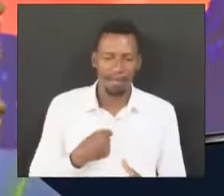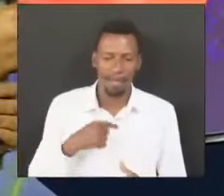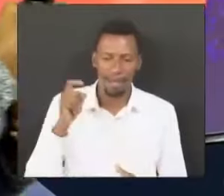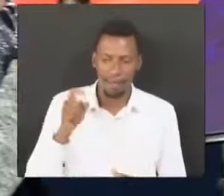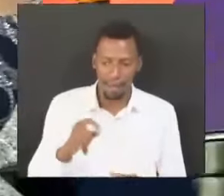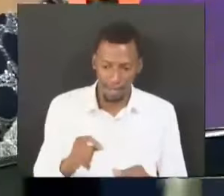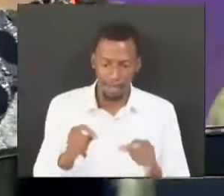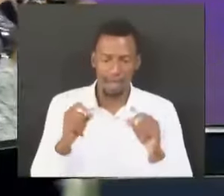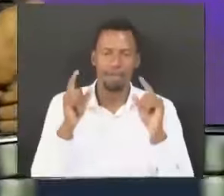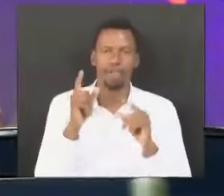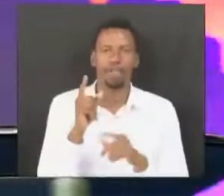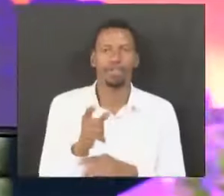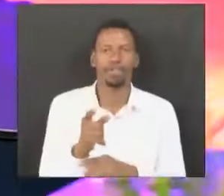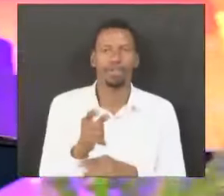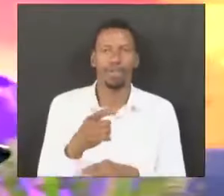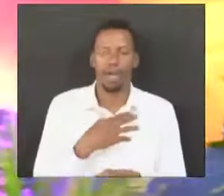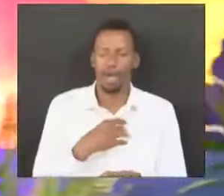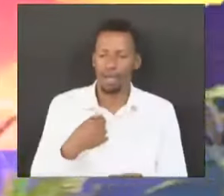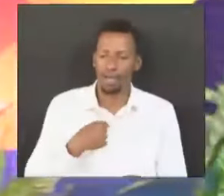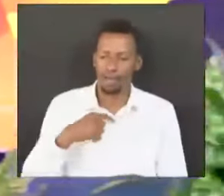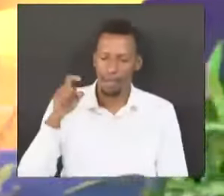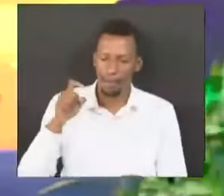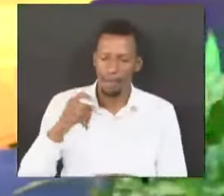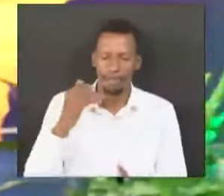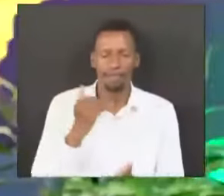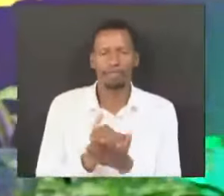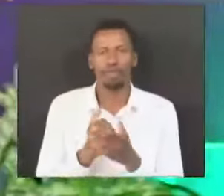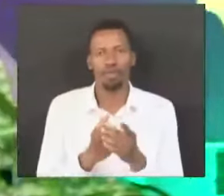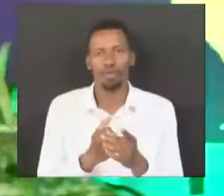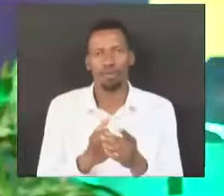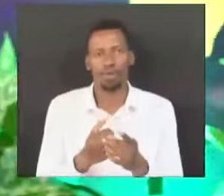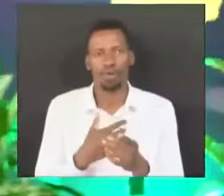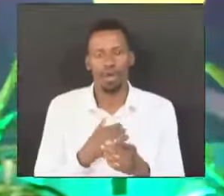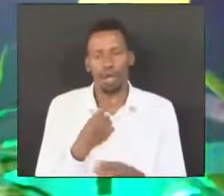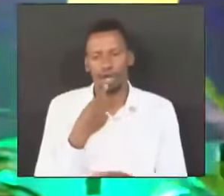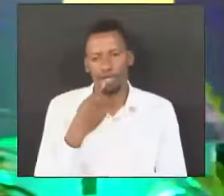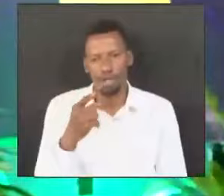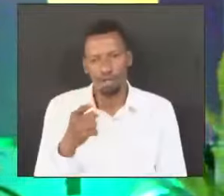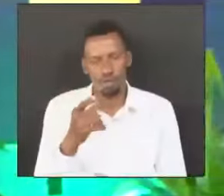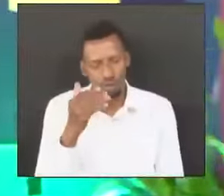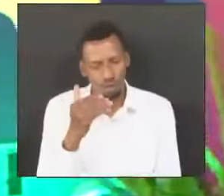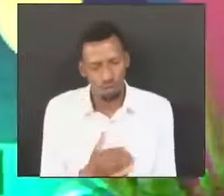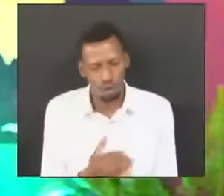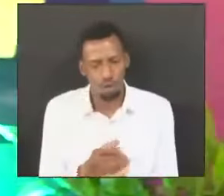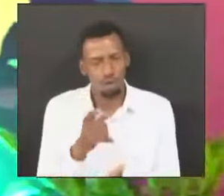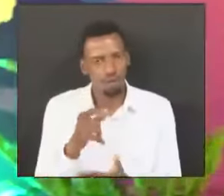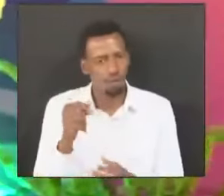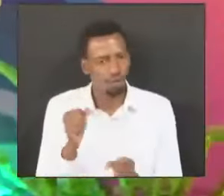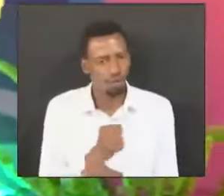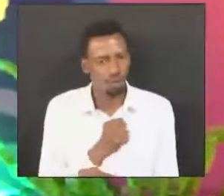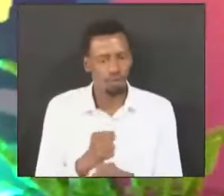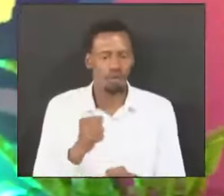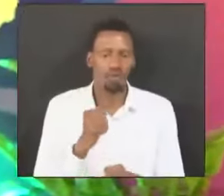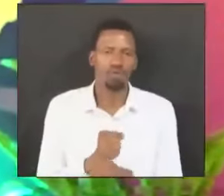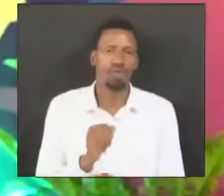you and I must stop you and tell you, stop! You cannot do this."